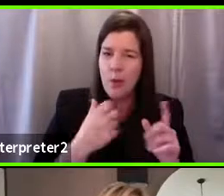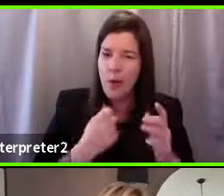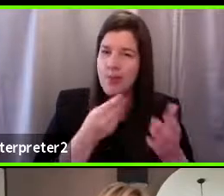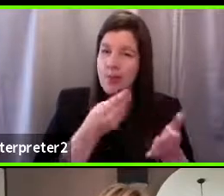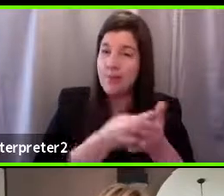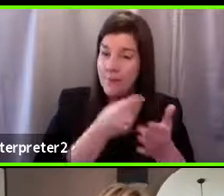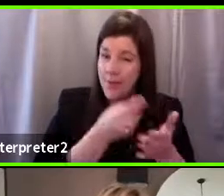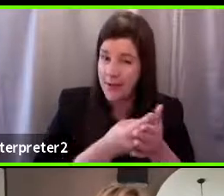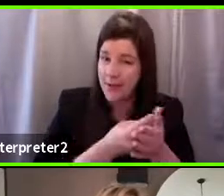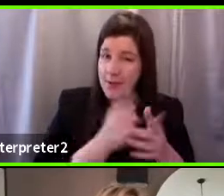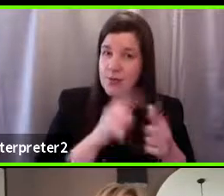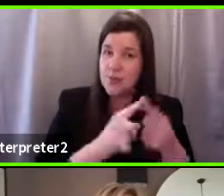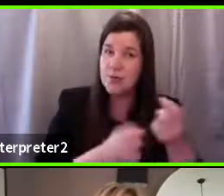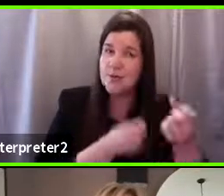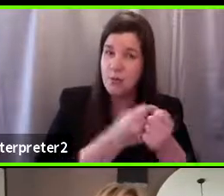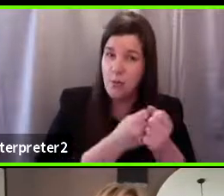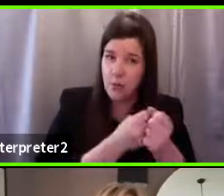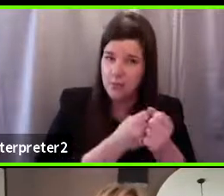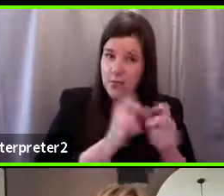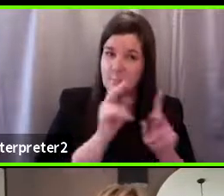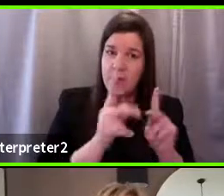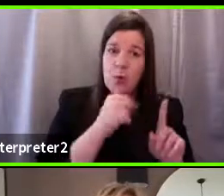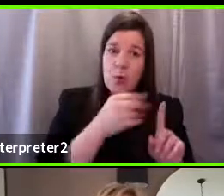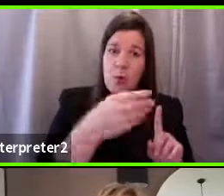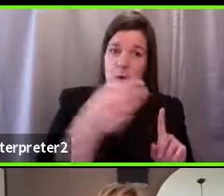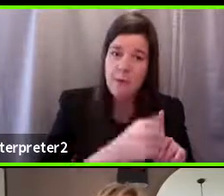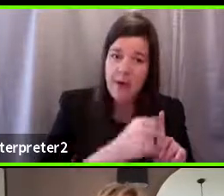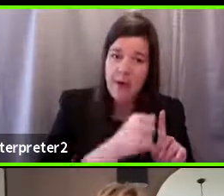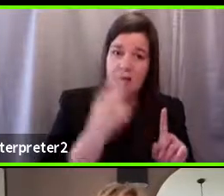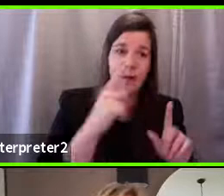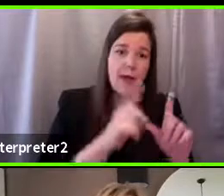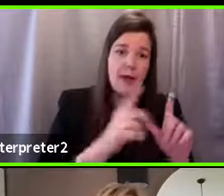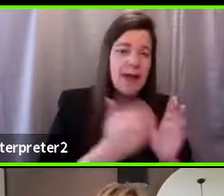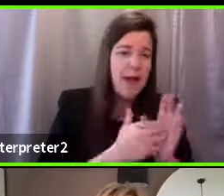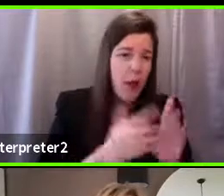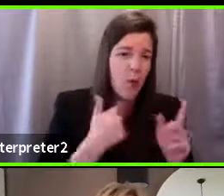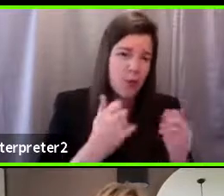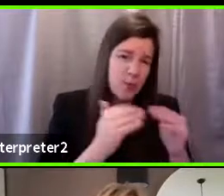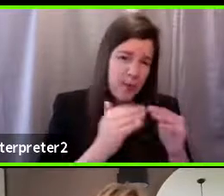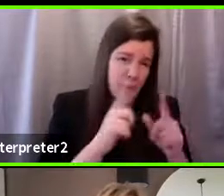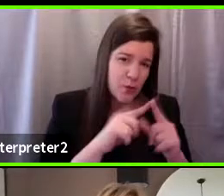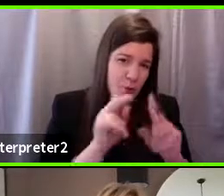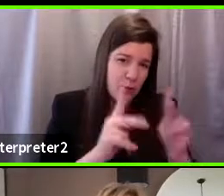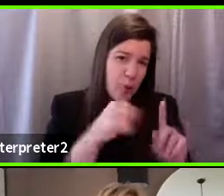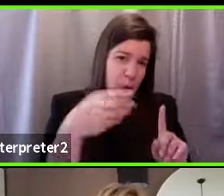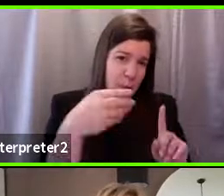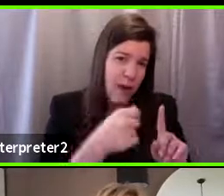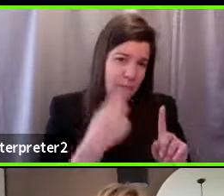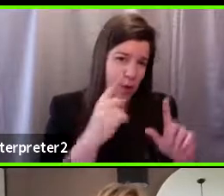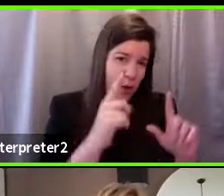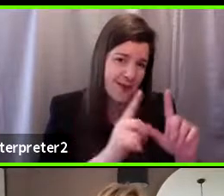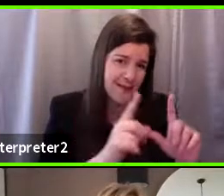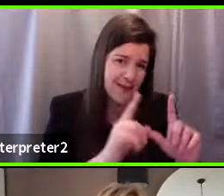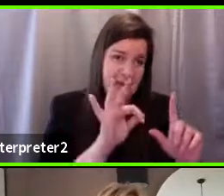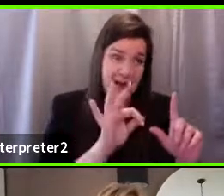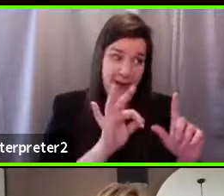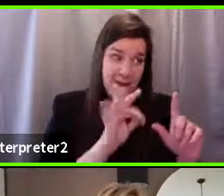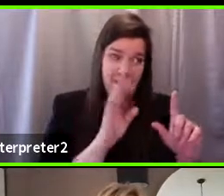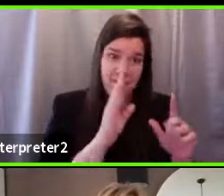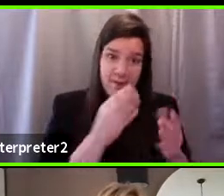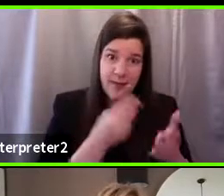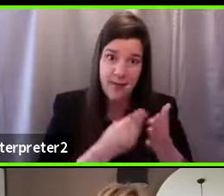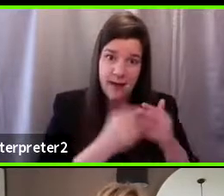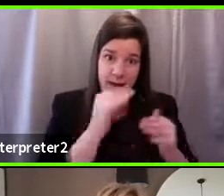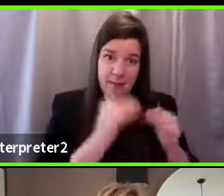also fair to the licensees in the fees that they're paying. And I'd like to say that we're on the record as supporting both the House